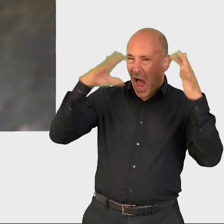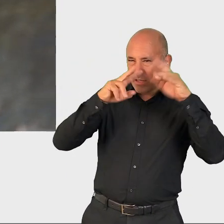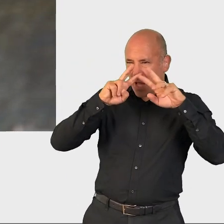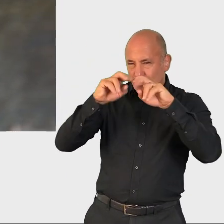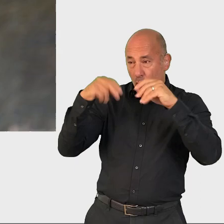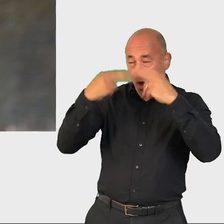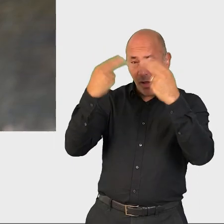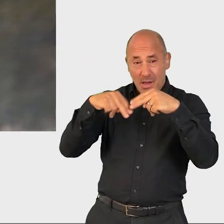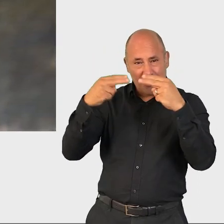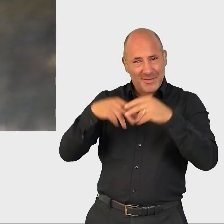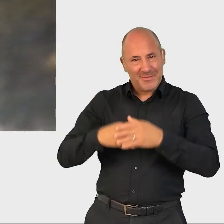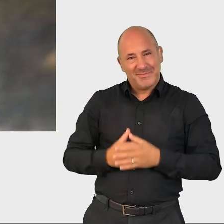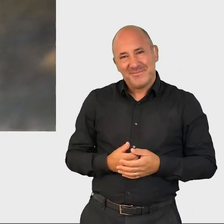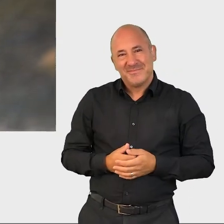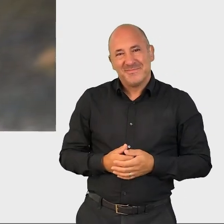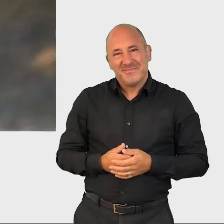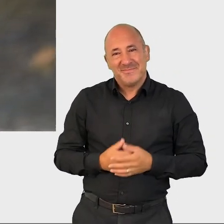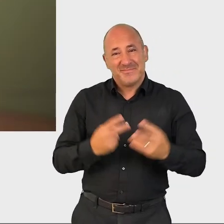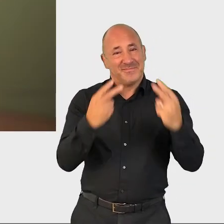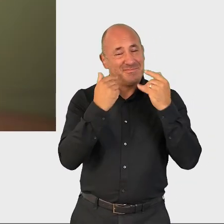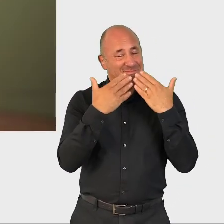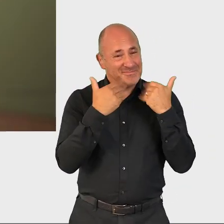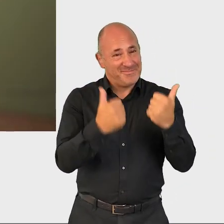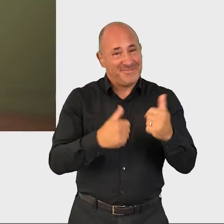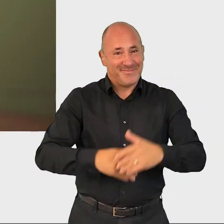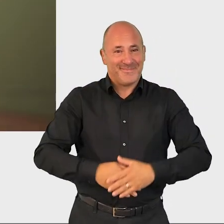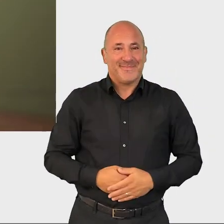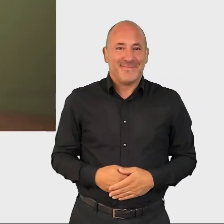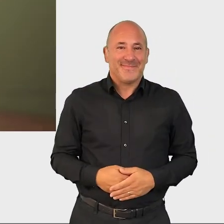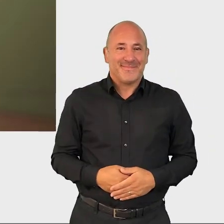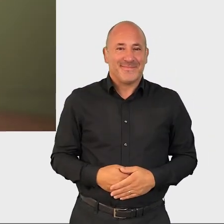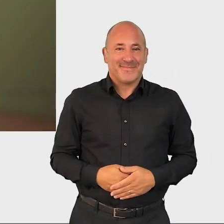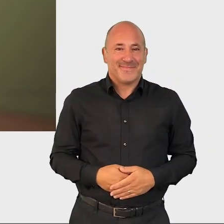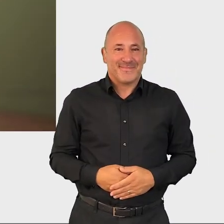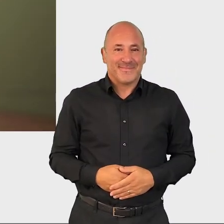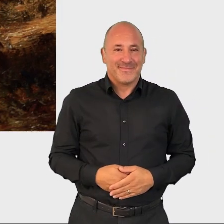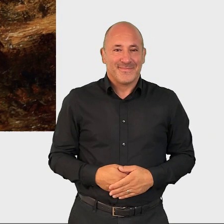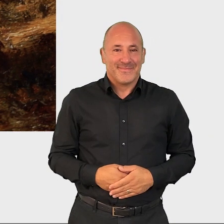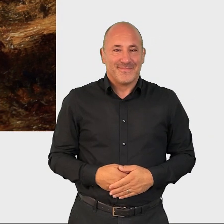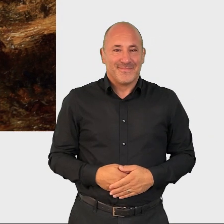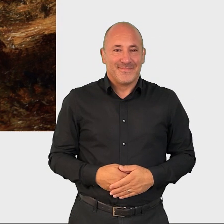colour tones and exploration of light. Thank you for watching.